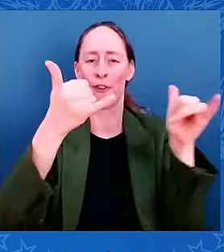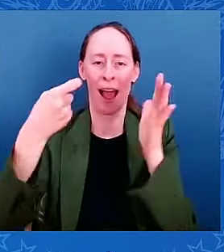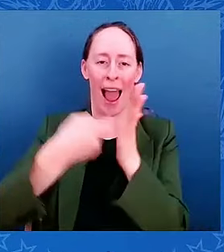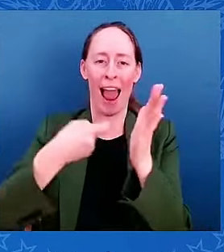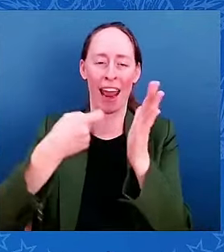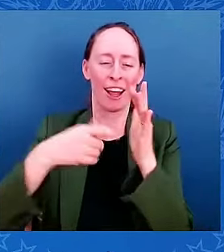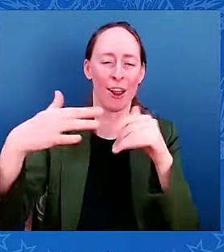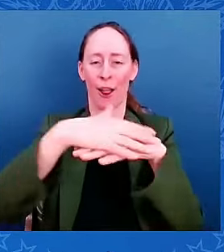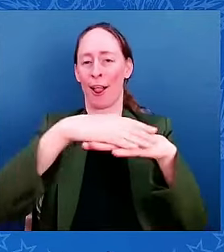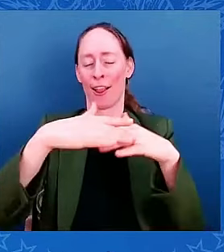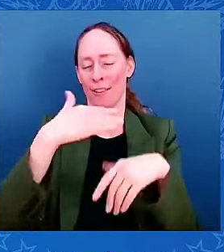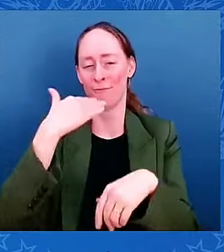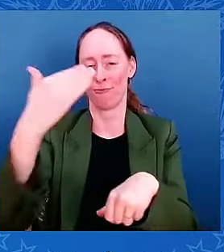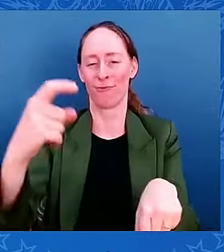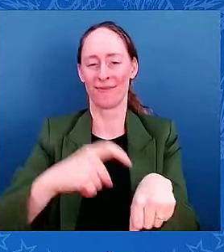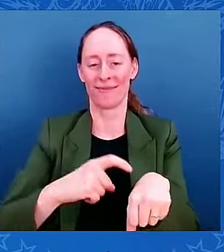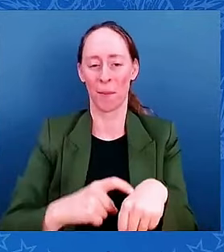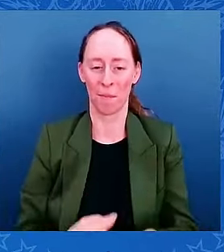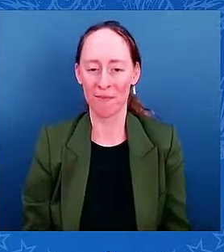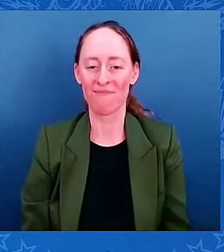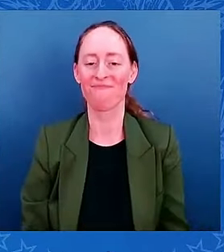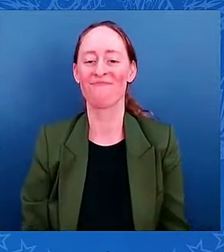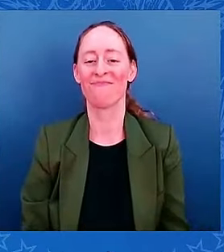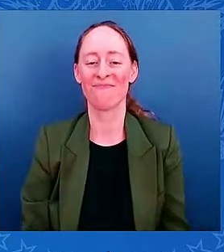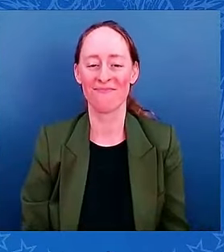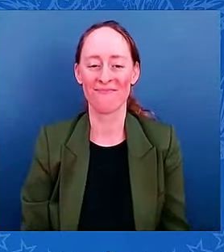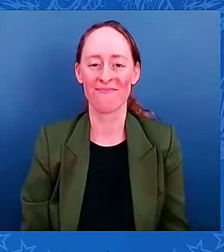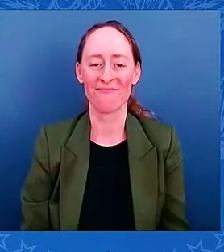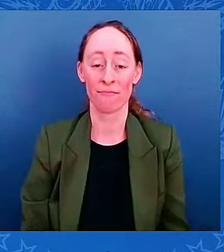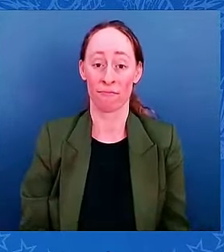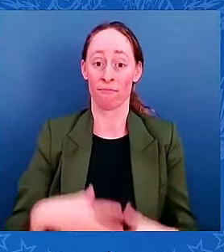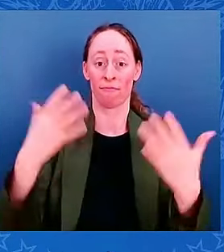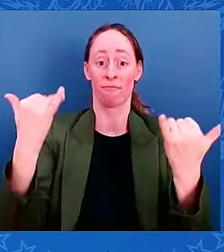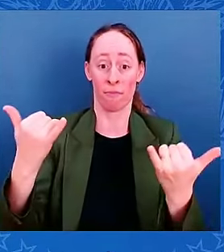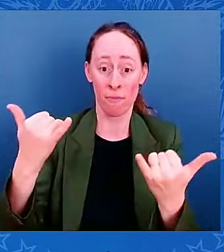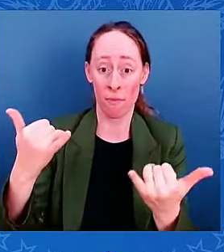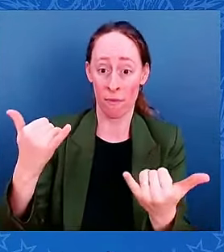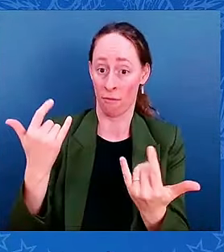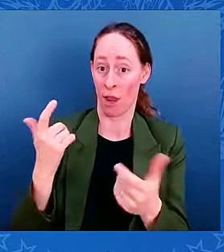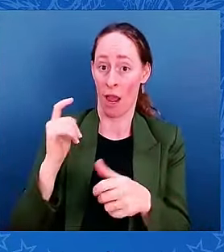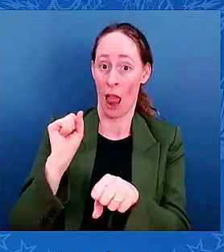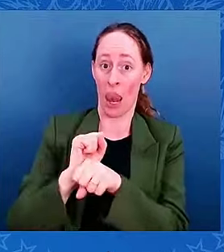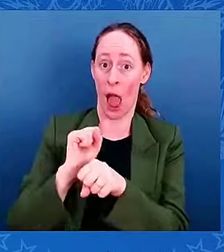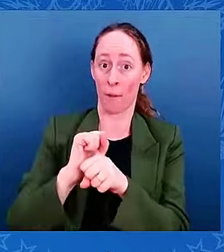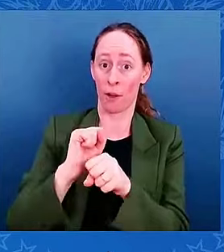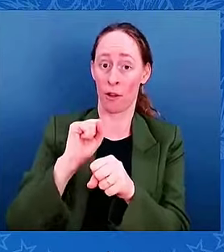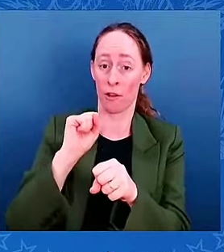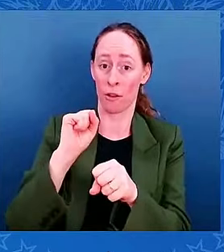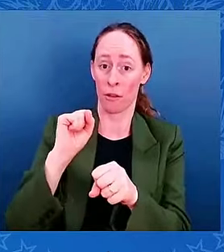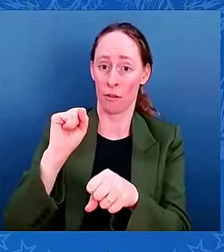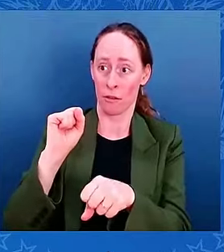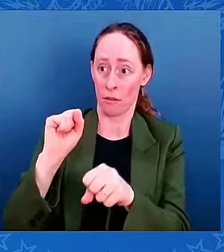Department. They understand the word labor means union.